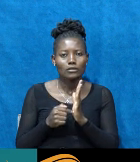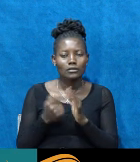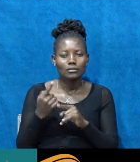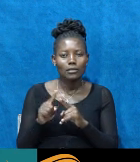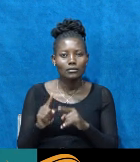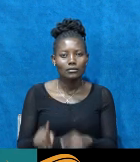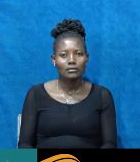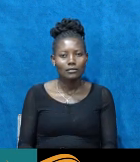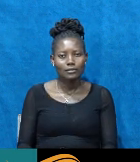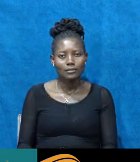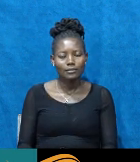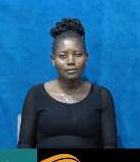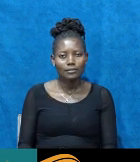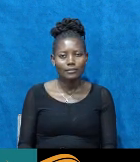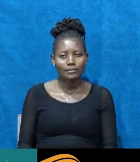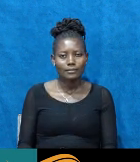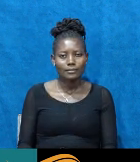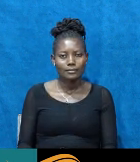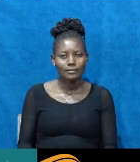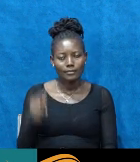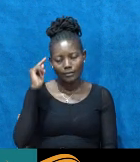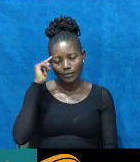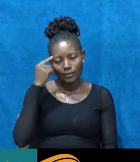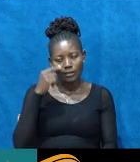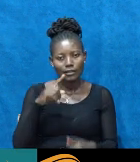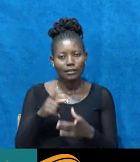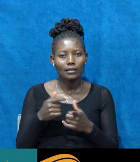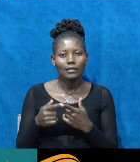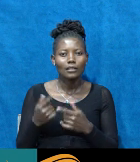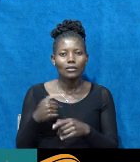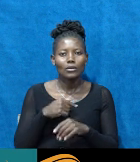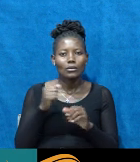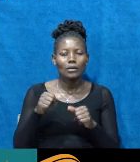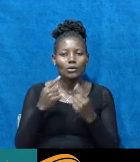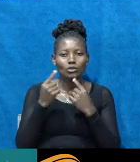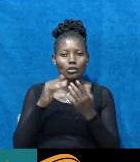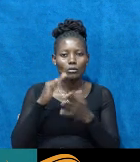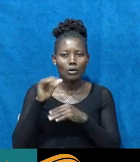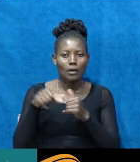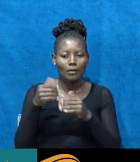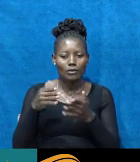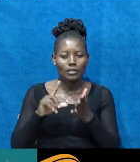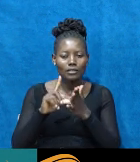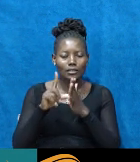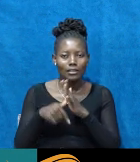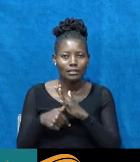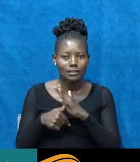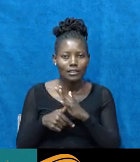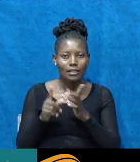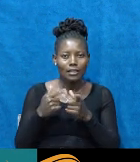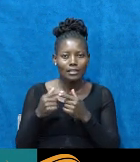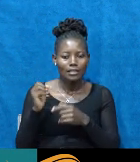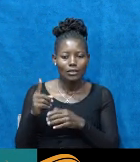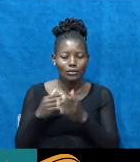I think then we'd be able to talk more about this maybe after the session, and I could guide you on what